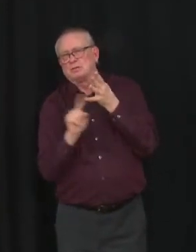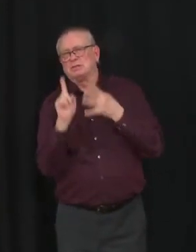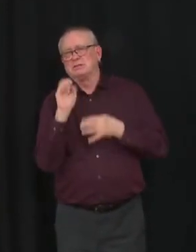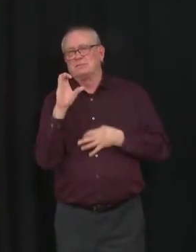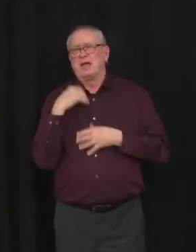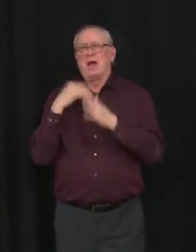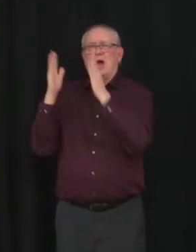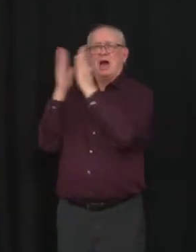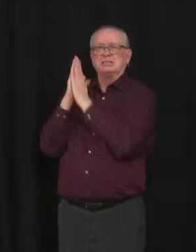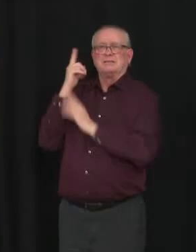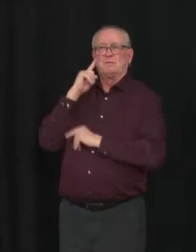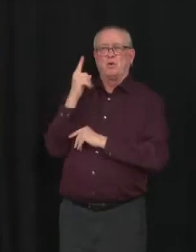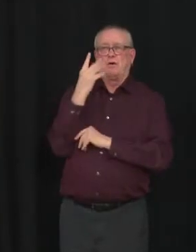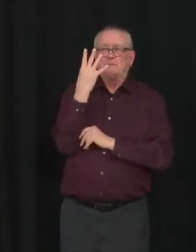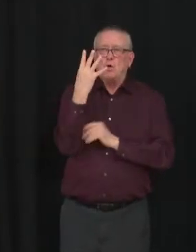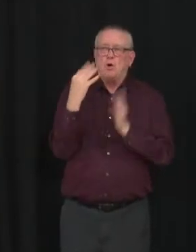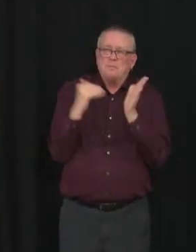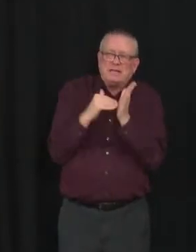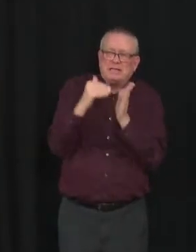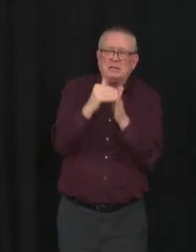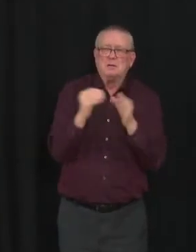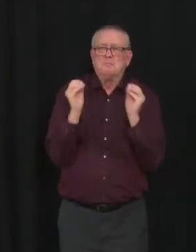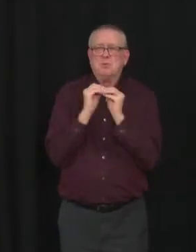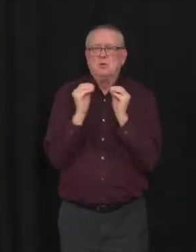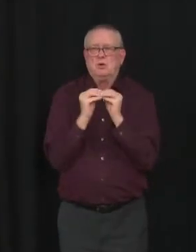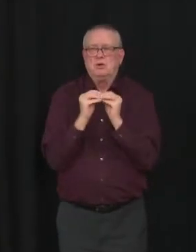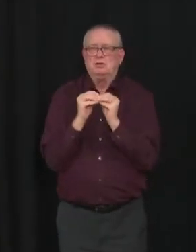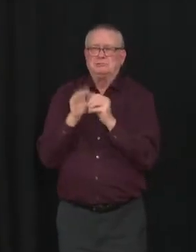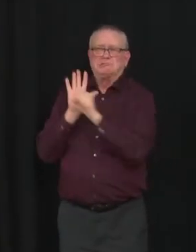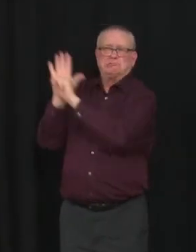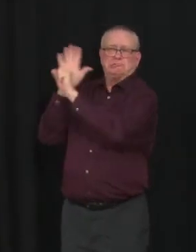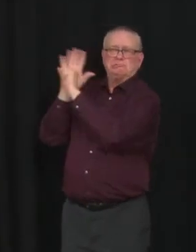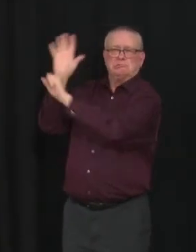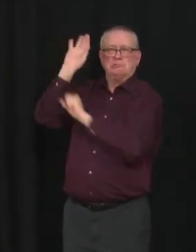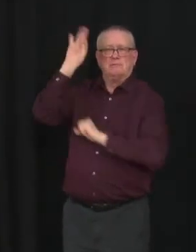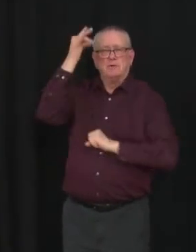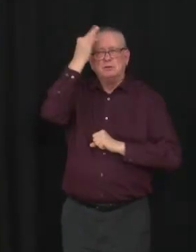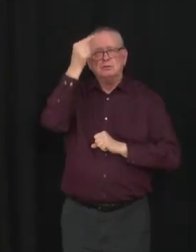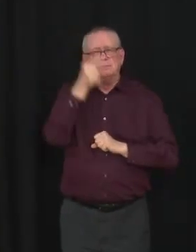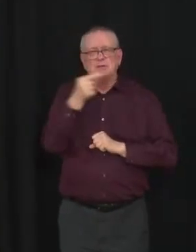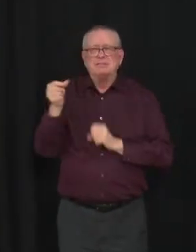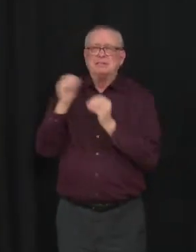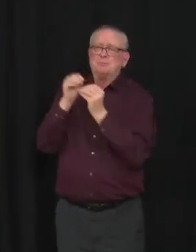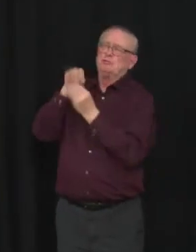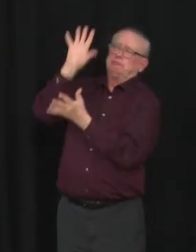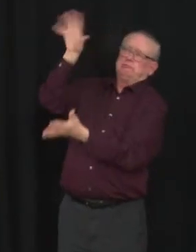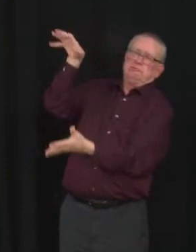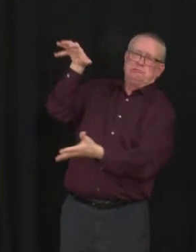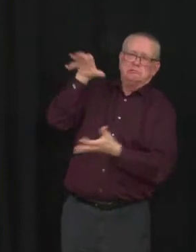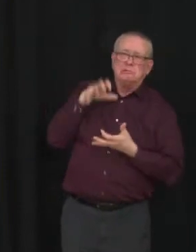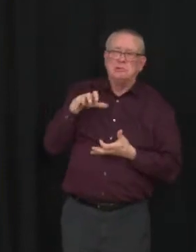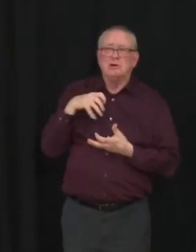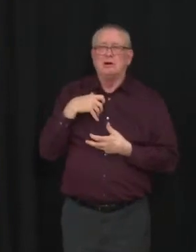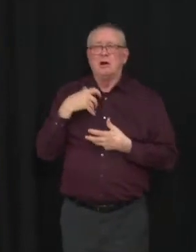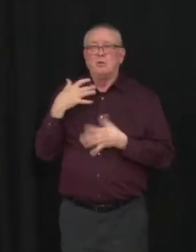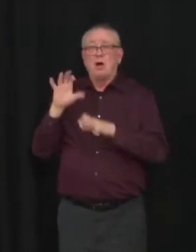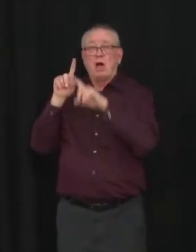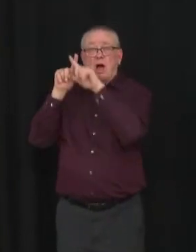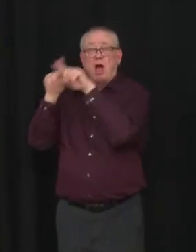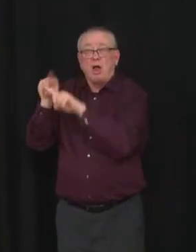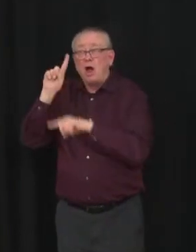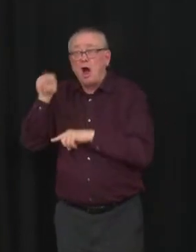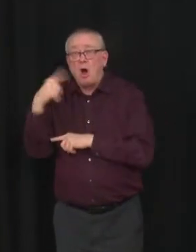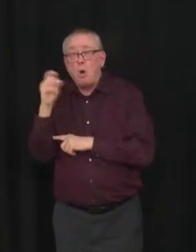tests. We continue to press the federal government for more supply, but we just can't leave it to Ottawa. We need more tests, and we need